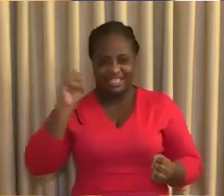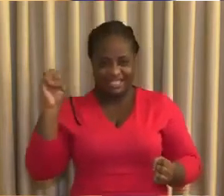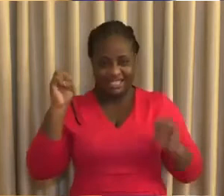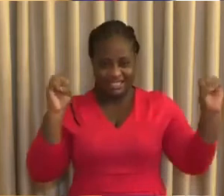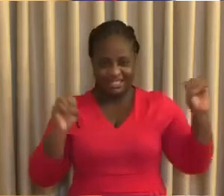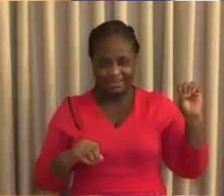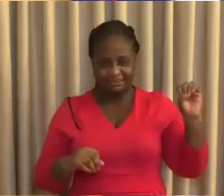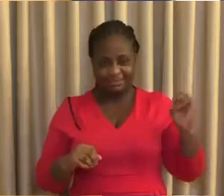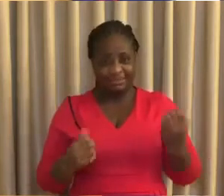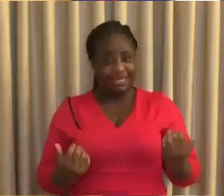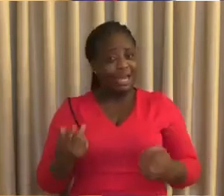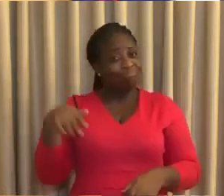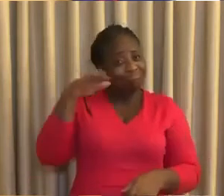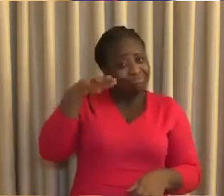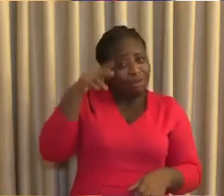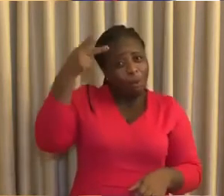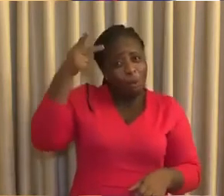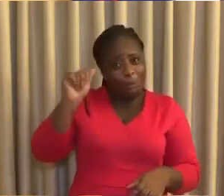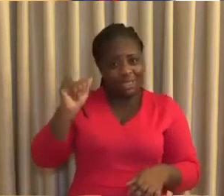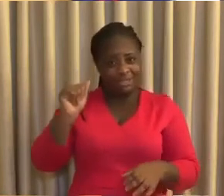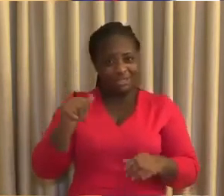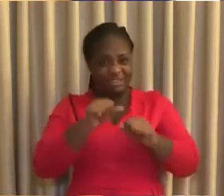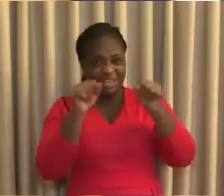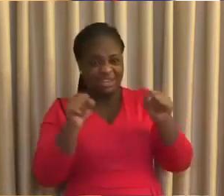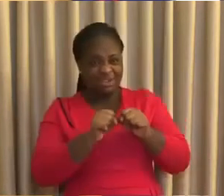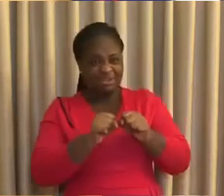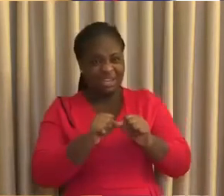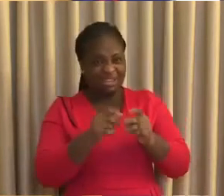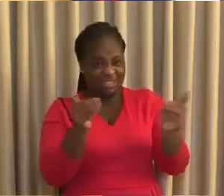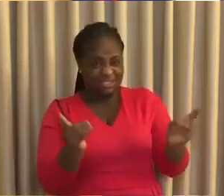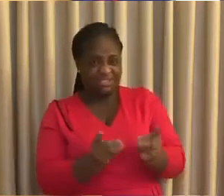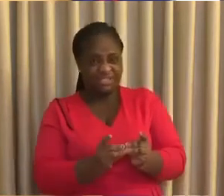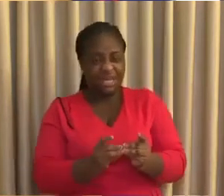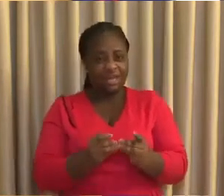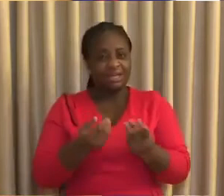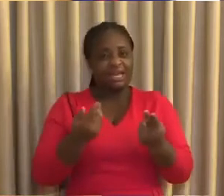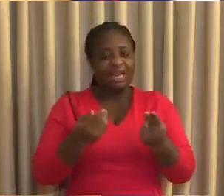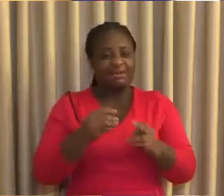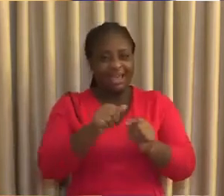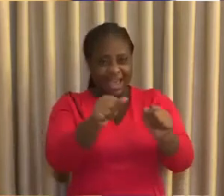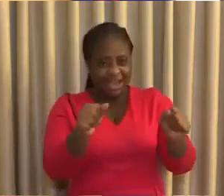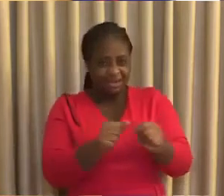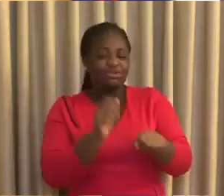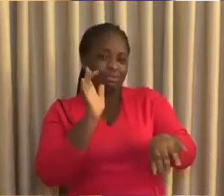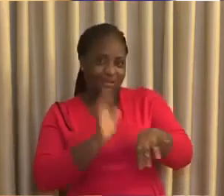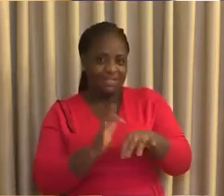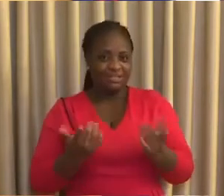Metropolitan Area and contiguous districts, the following areas are affected: Kumasi